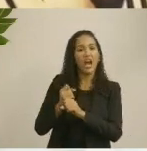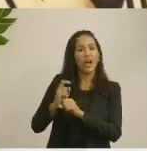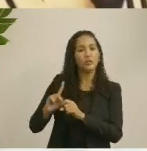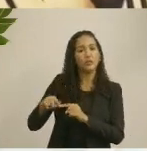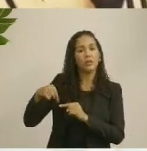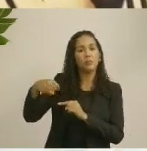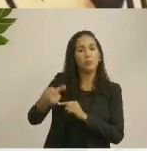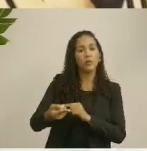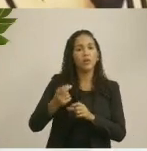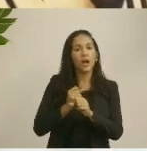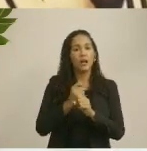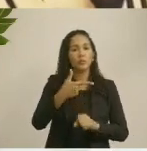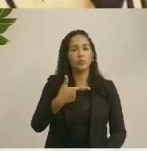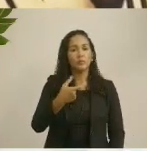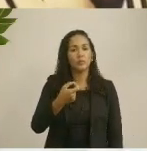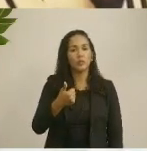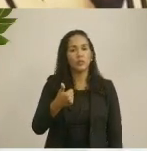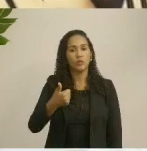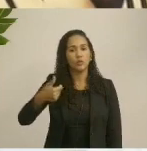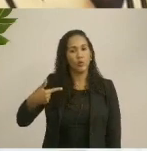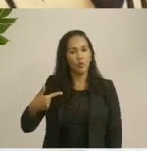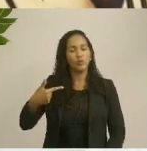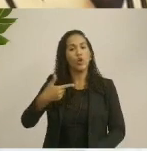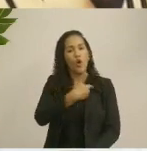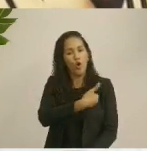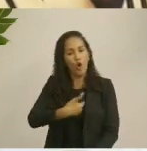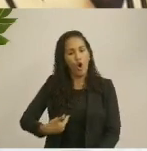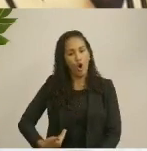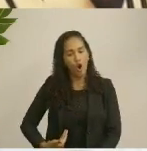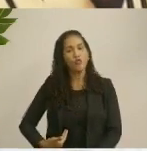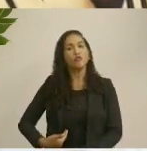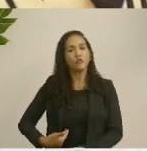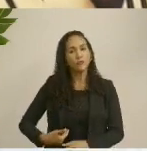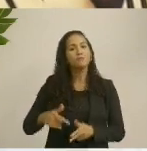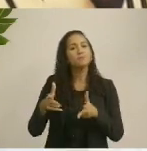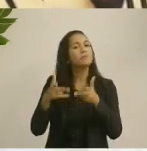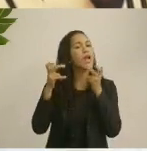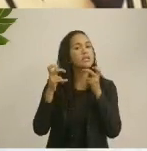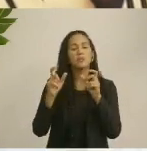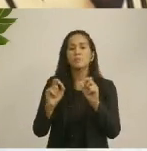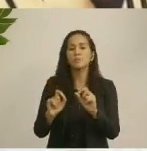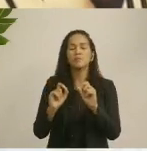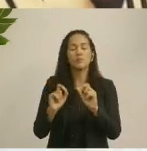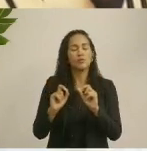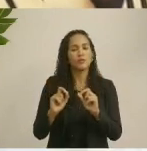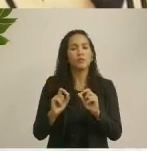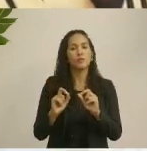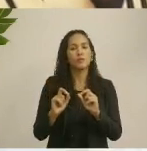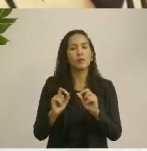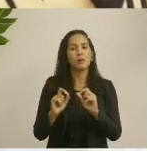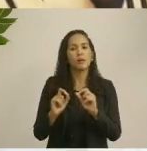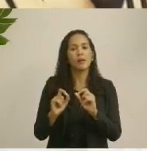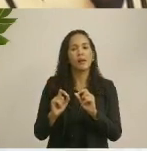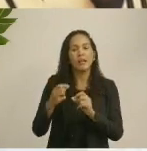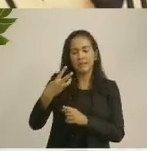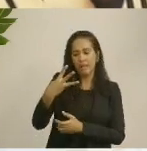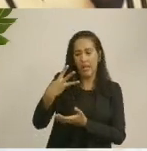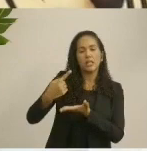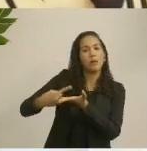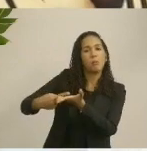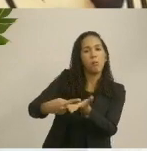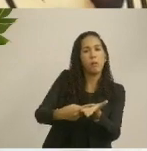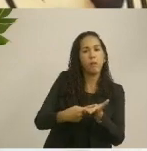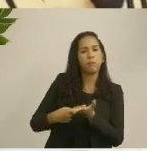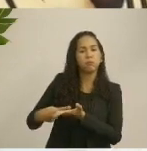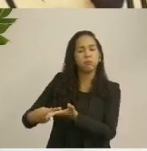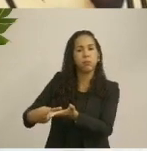the governments, realizing that despite the three multilateral environmental agreements, despite a